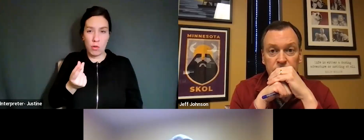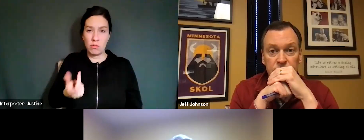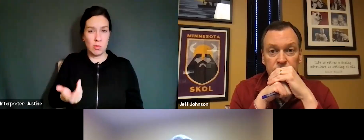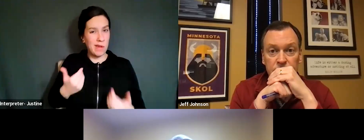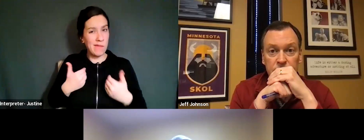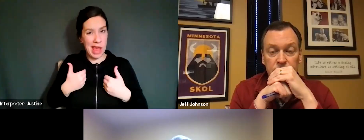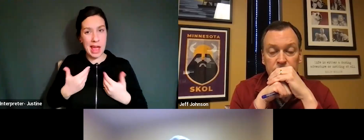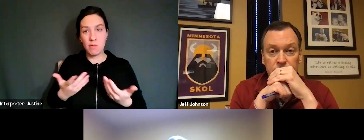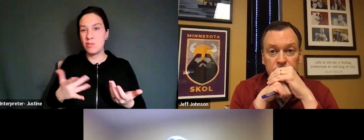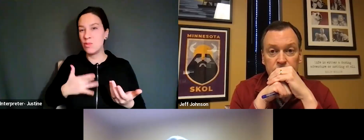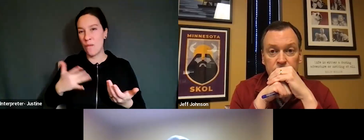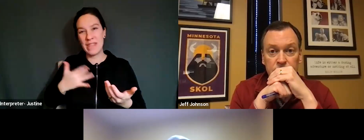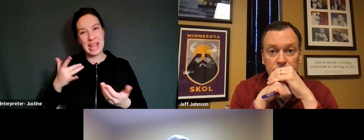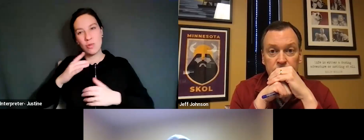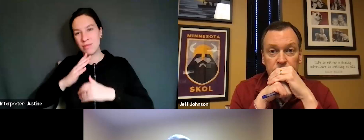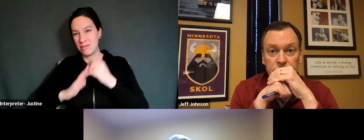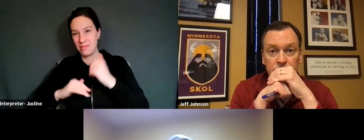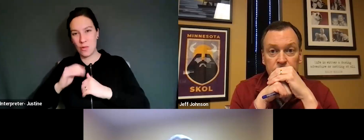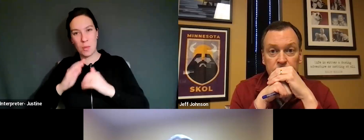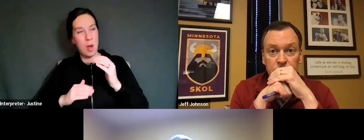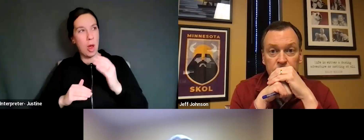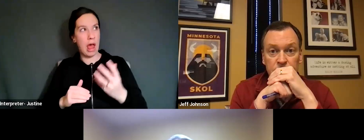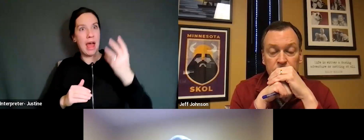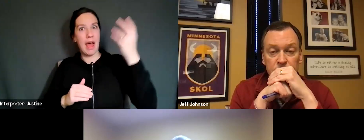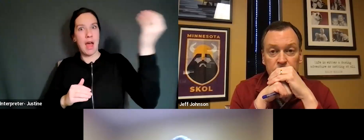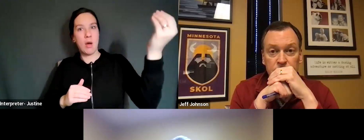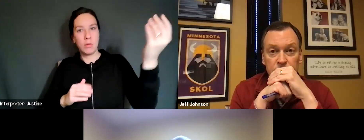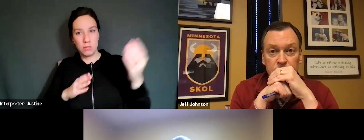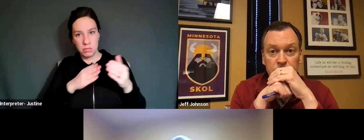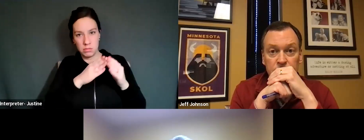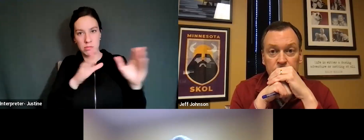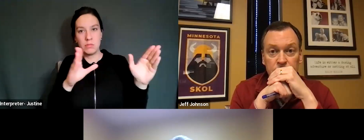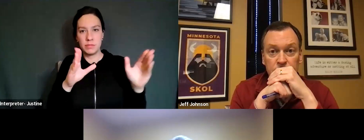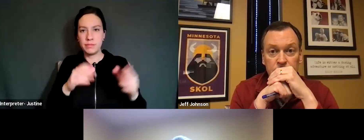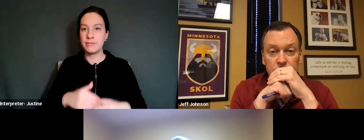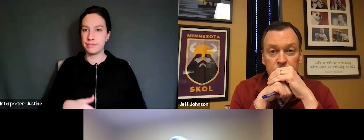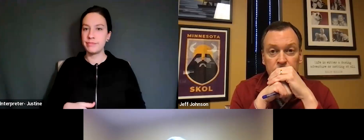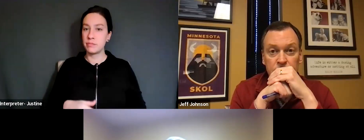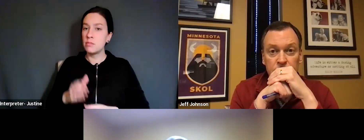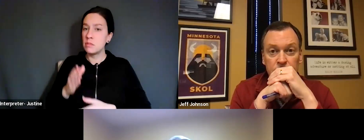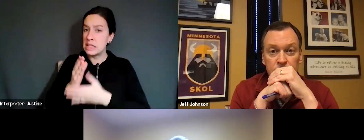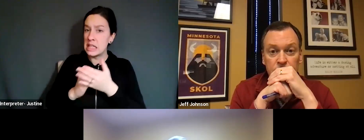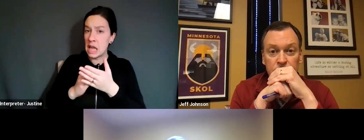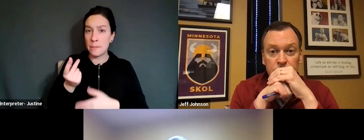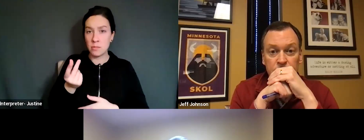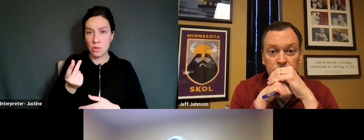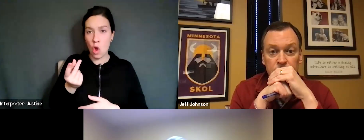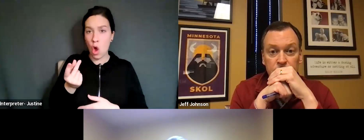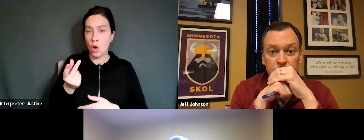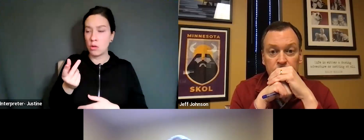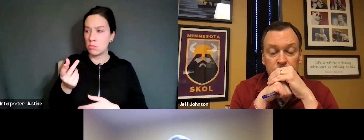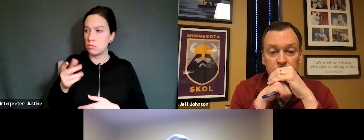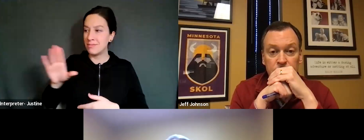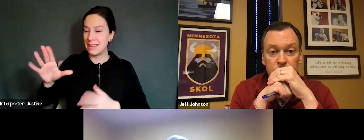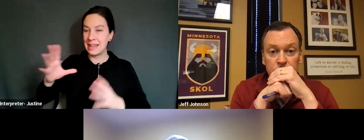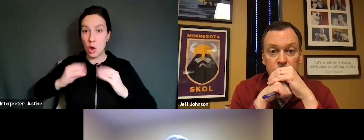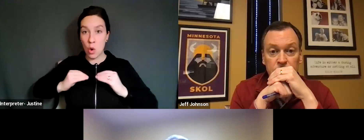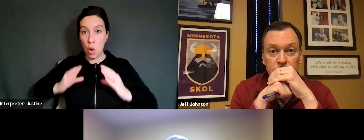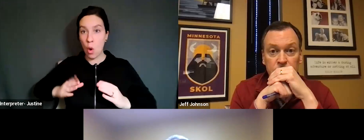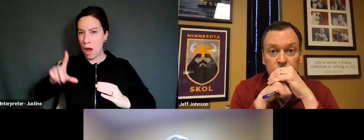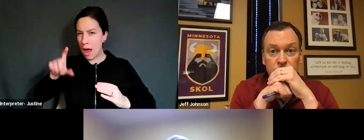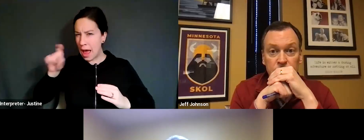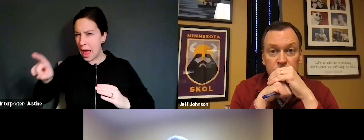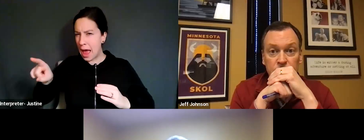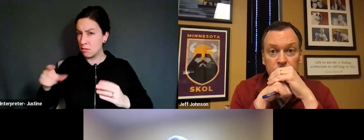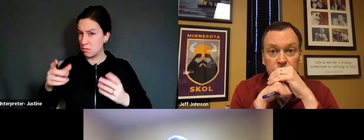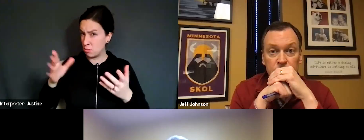know, and I talk to people that apply with their owner provided dogs about, does your dog really want to go to the Mall of America or anything like that?